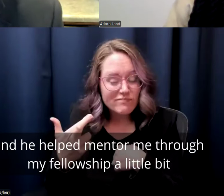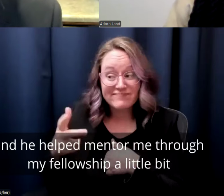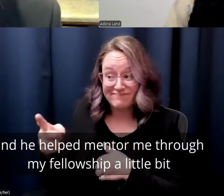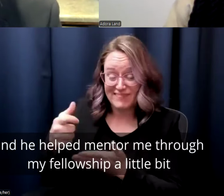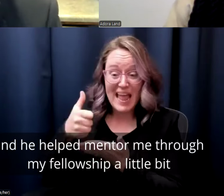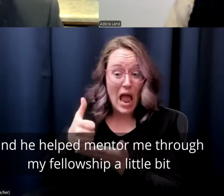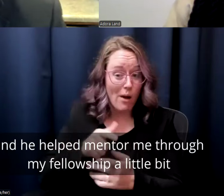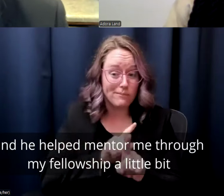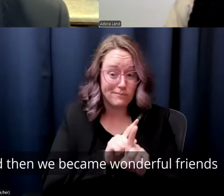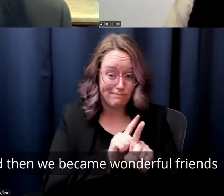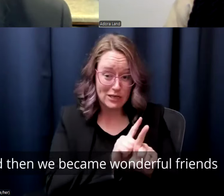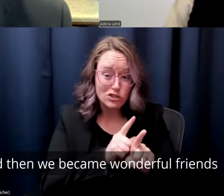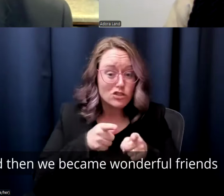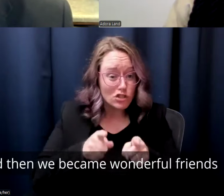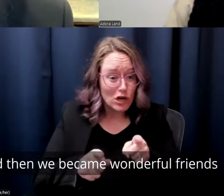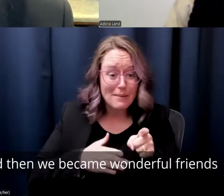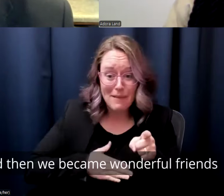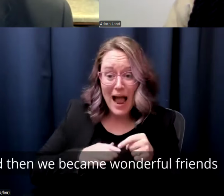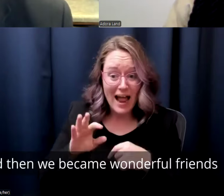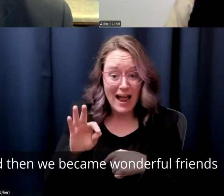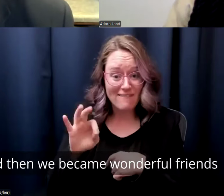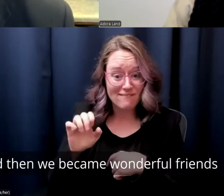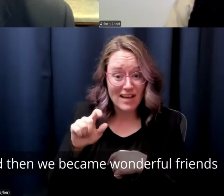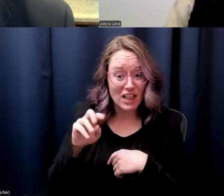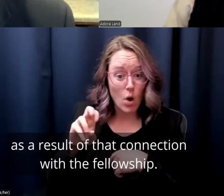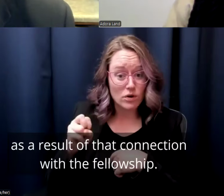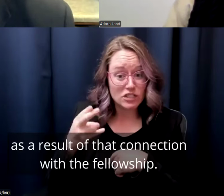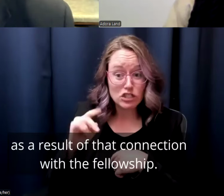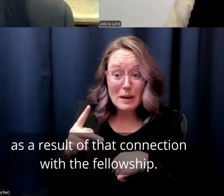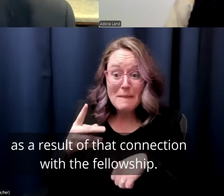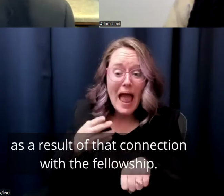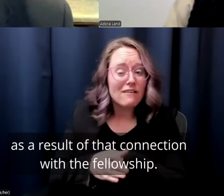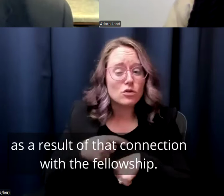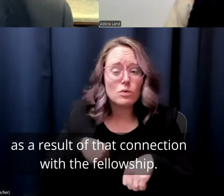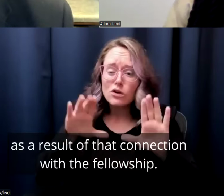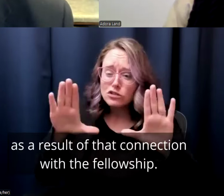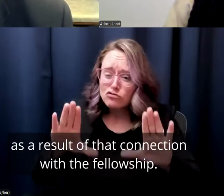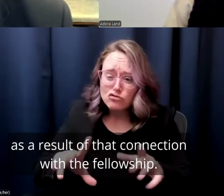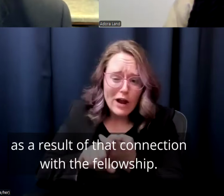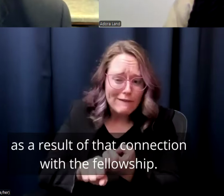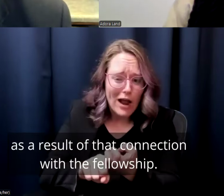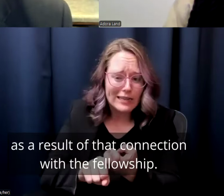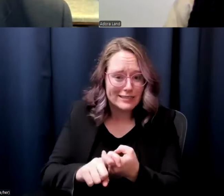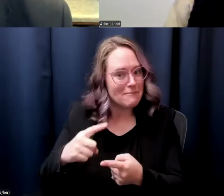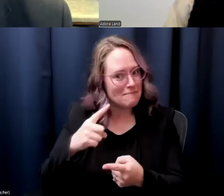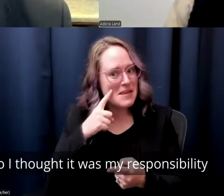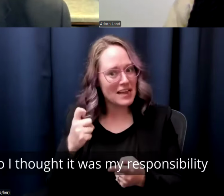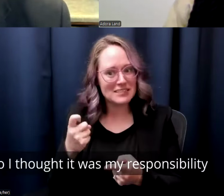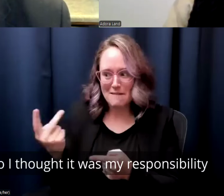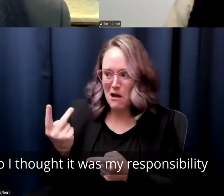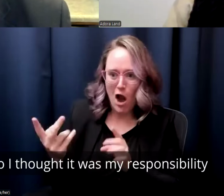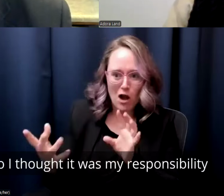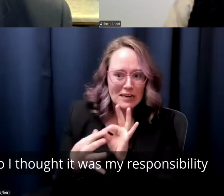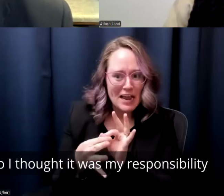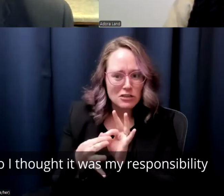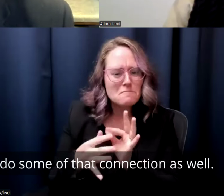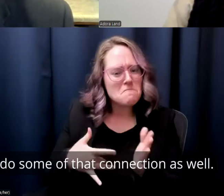my fellowship a little bit. And then we became wonderful friends as a result of that connection with the fellowship. So I thought it was my